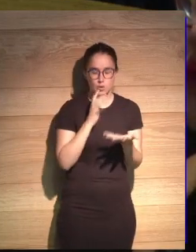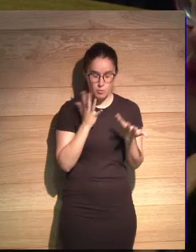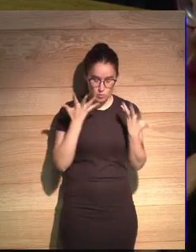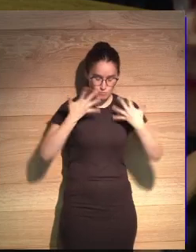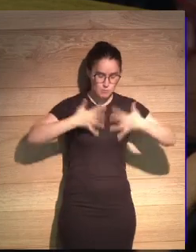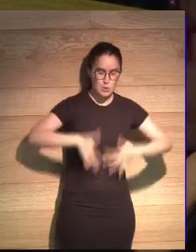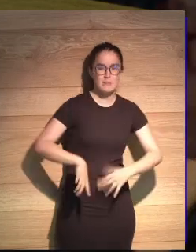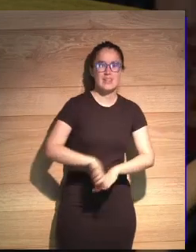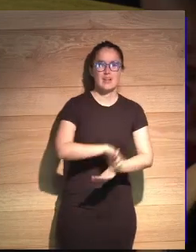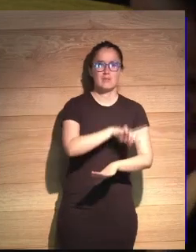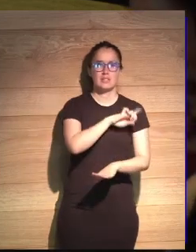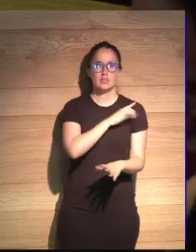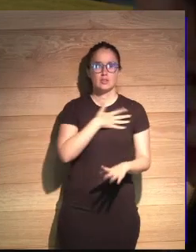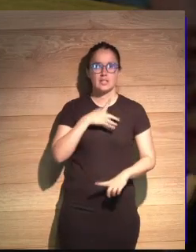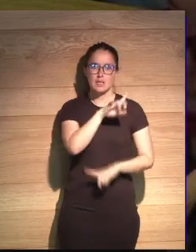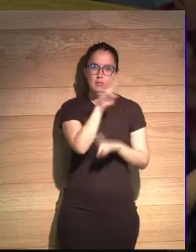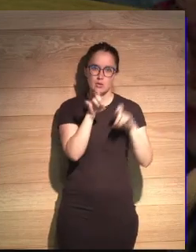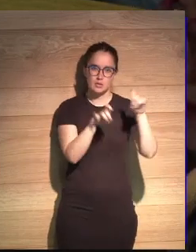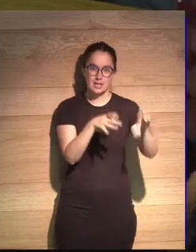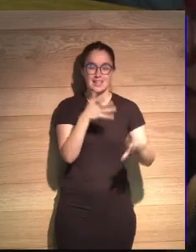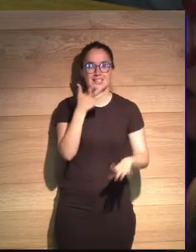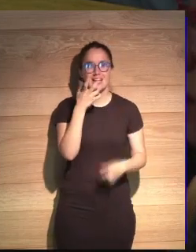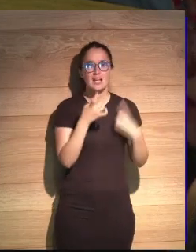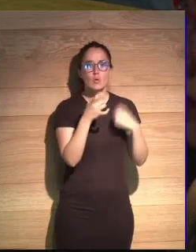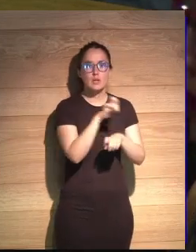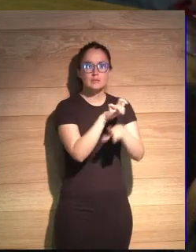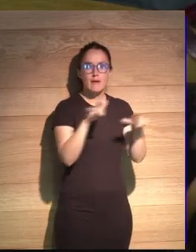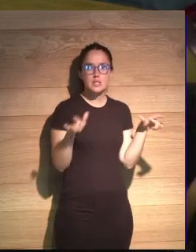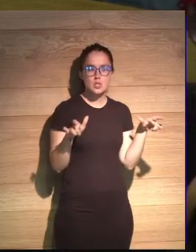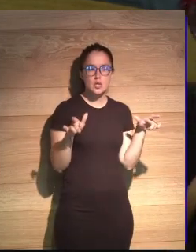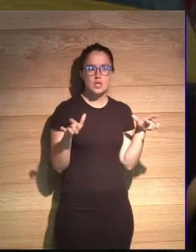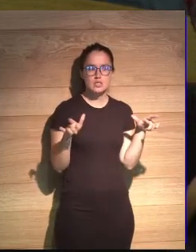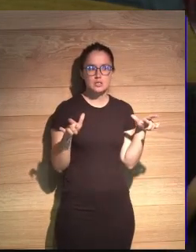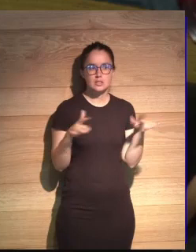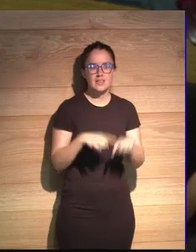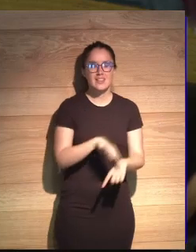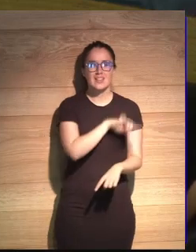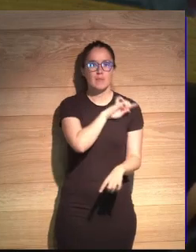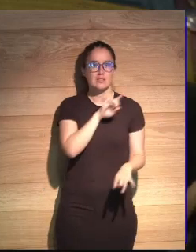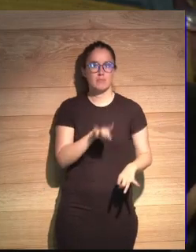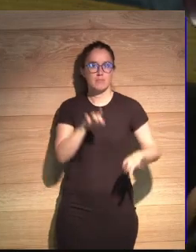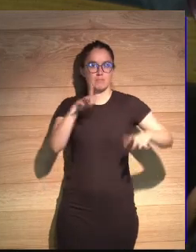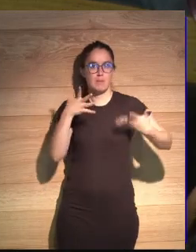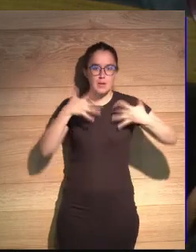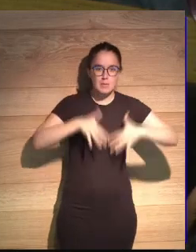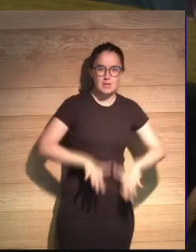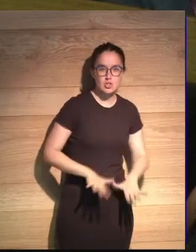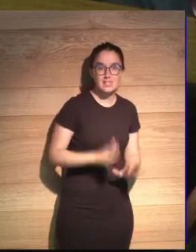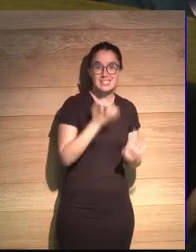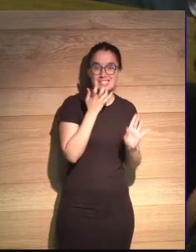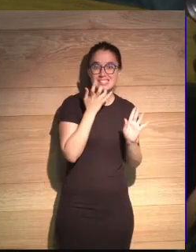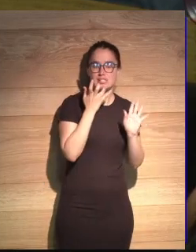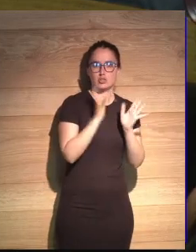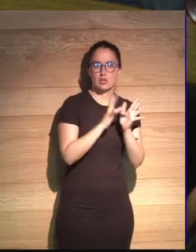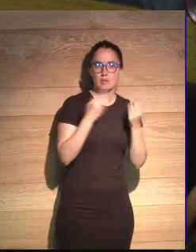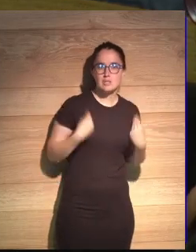can place the gamers in a situation where they are too deep into the game. Are there any people who